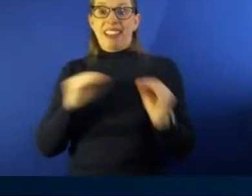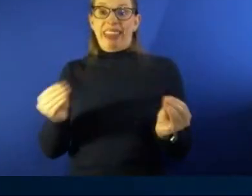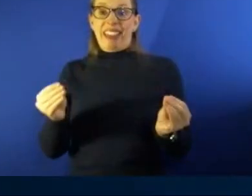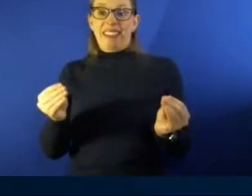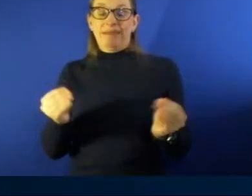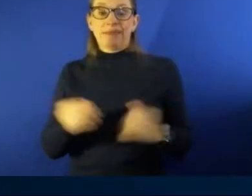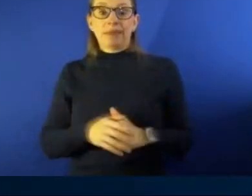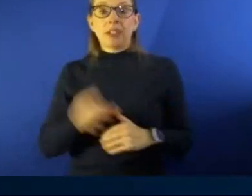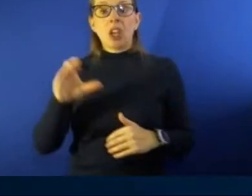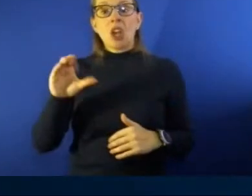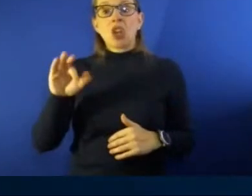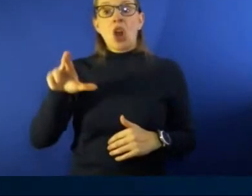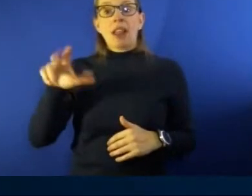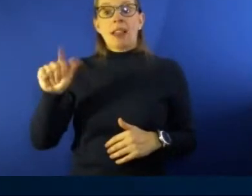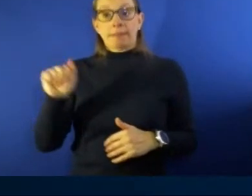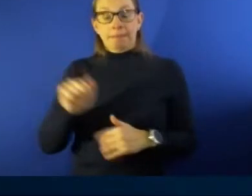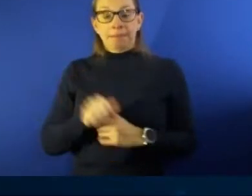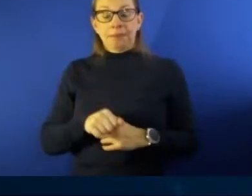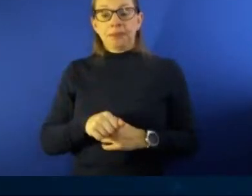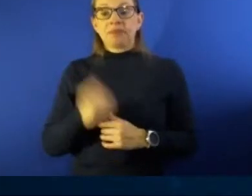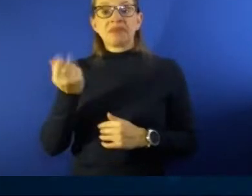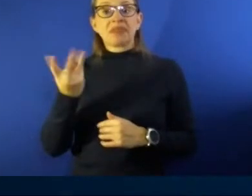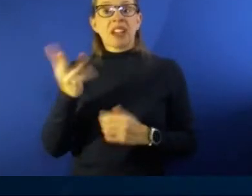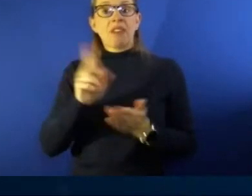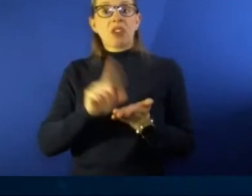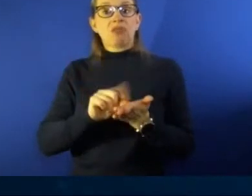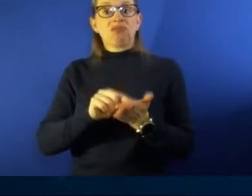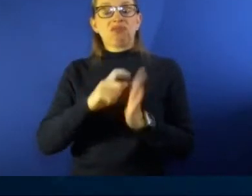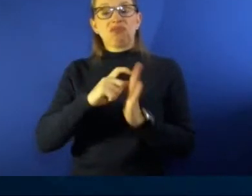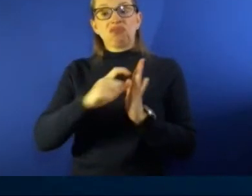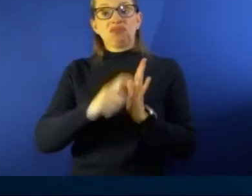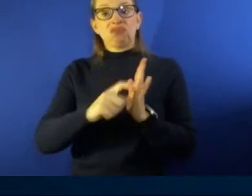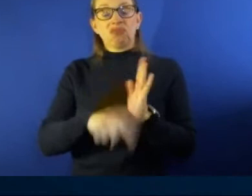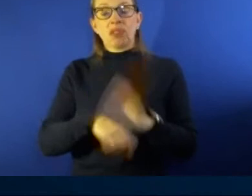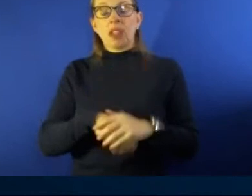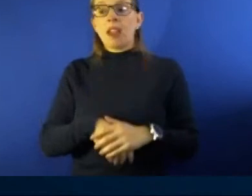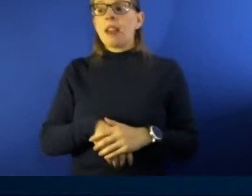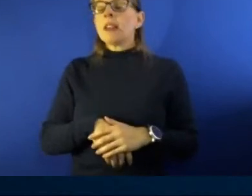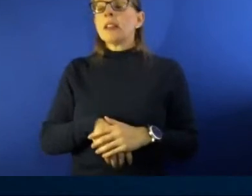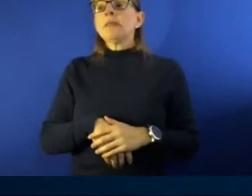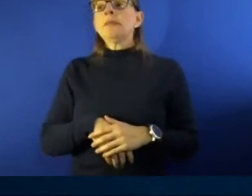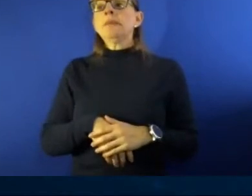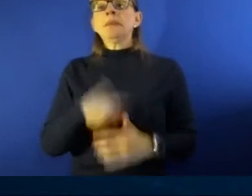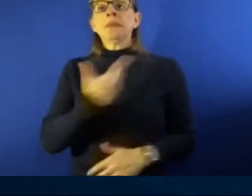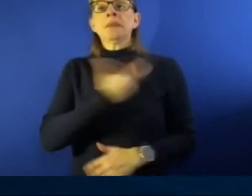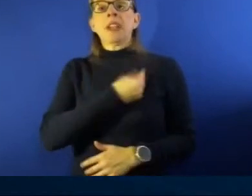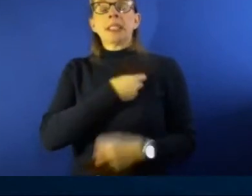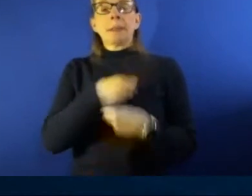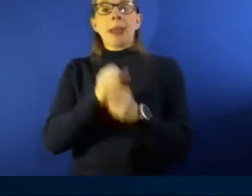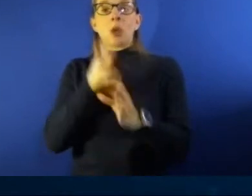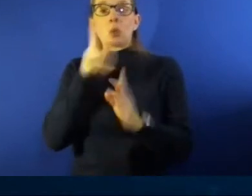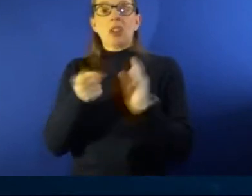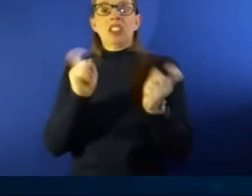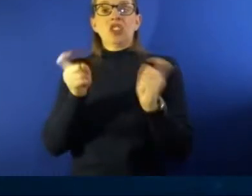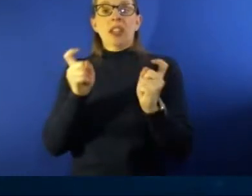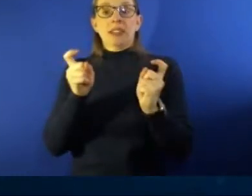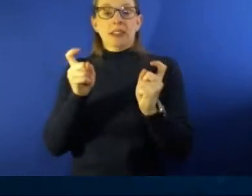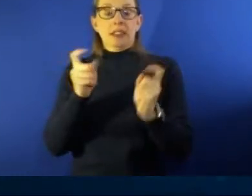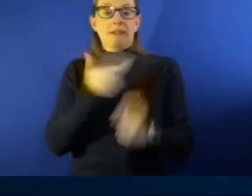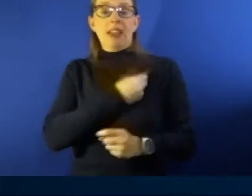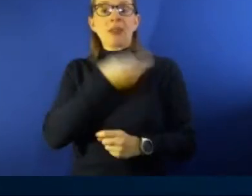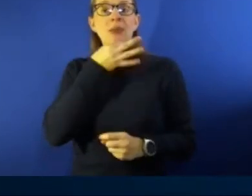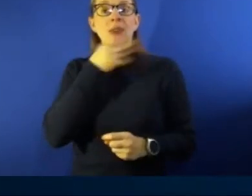a question. It's been in several news articles. Vaccine makers are going to adjust soon. They're going to adjust the vaccine soon for